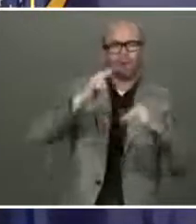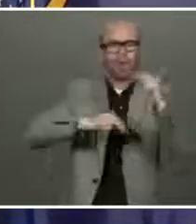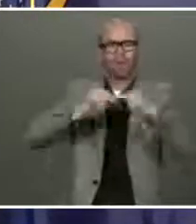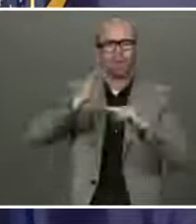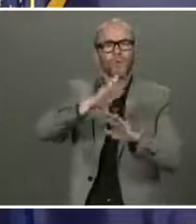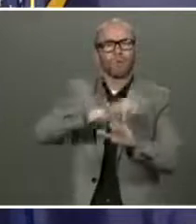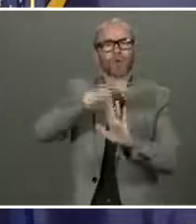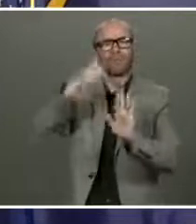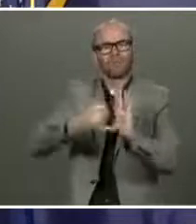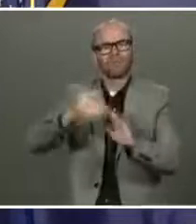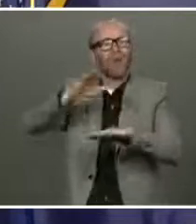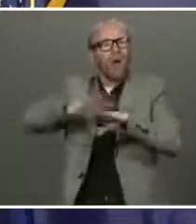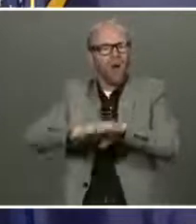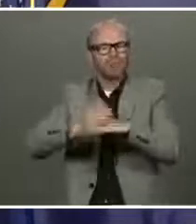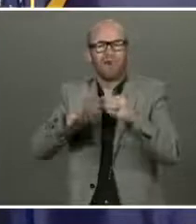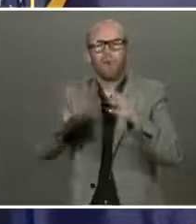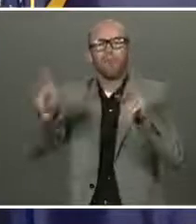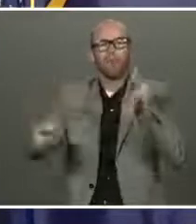land.